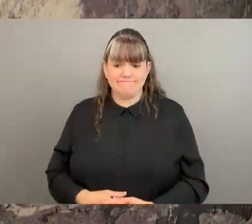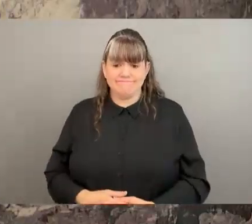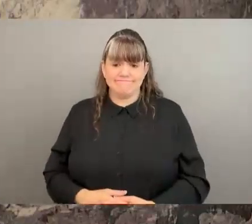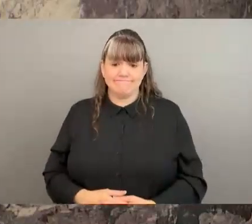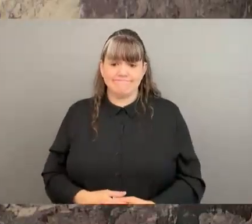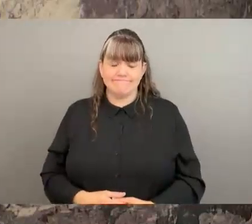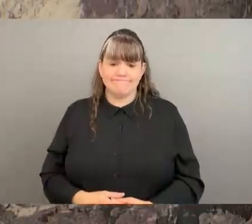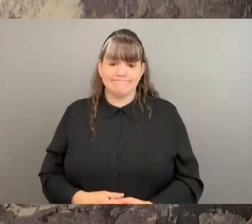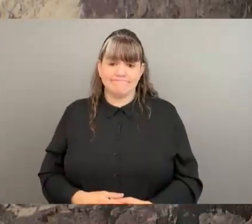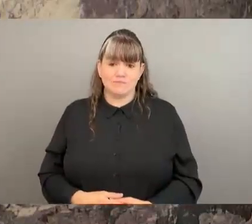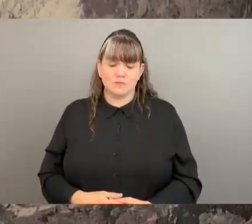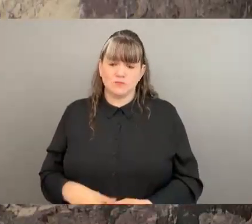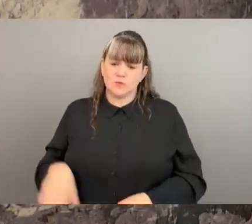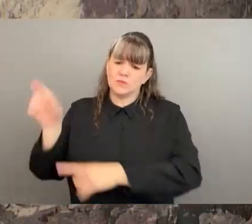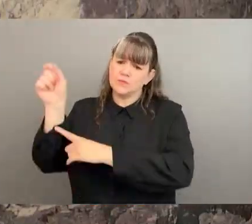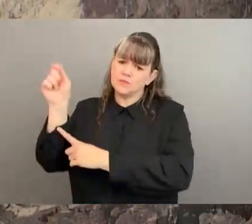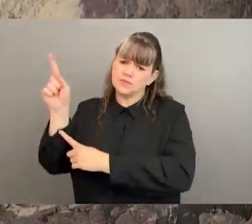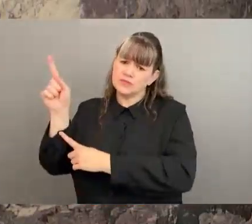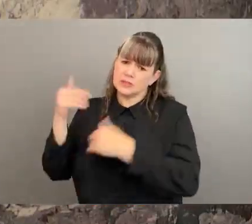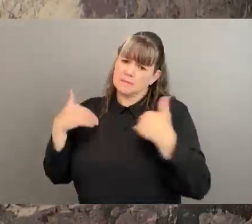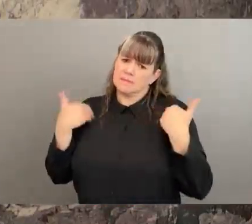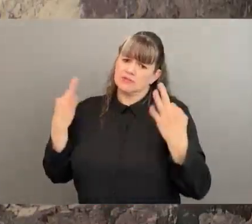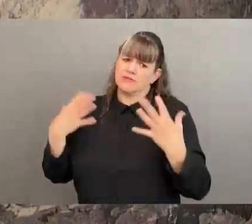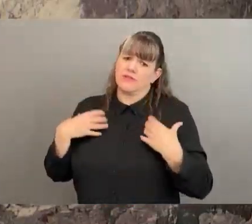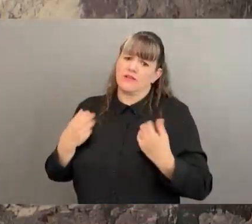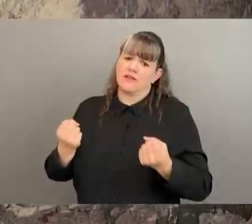proper psychiatric care to Northern Health?